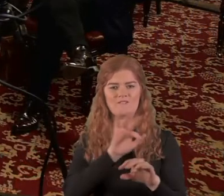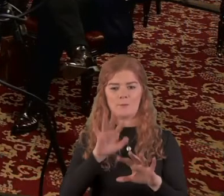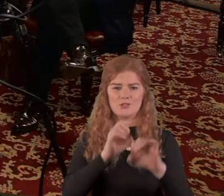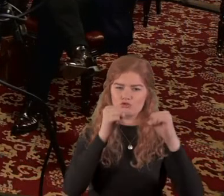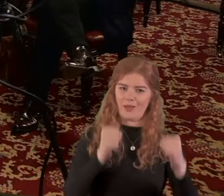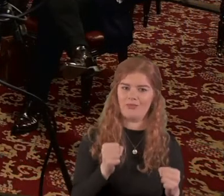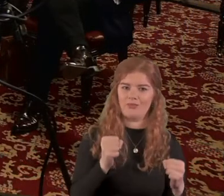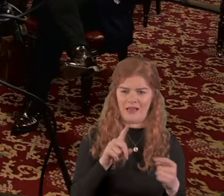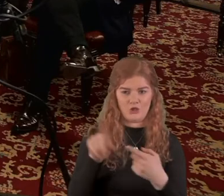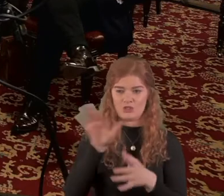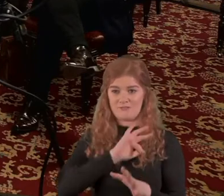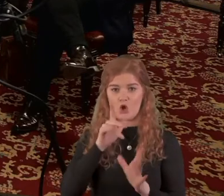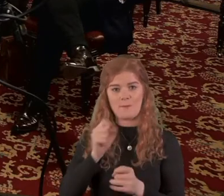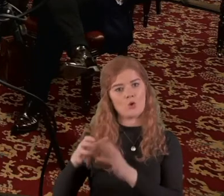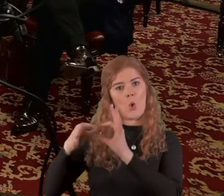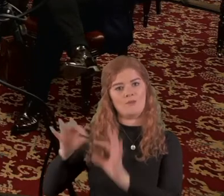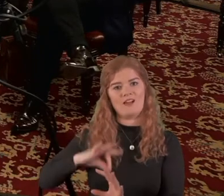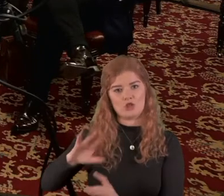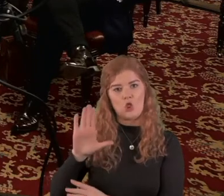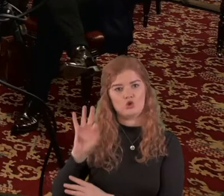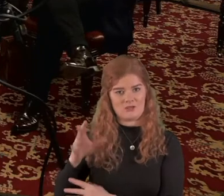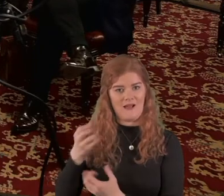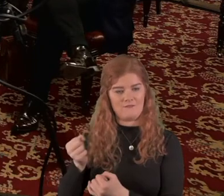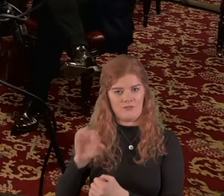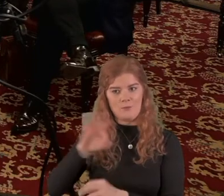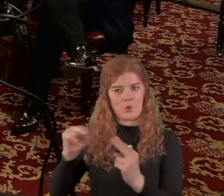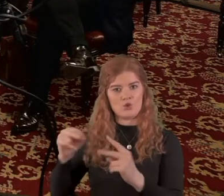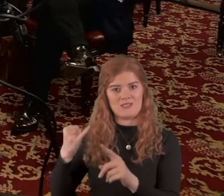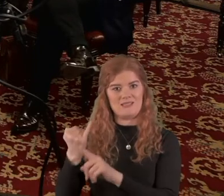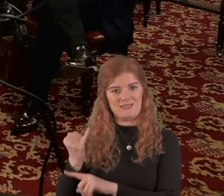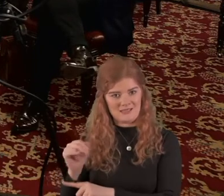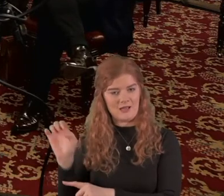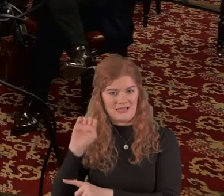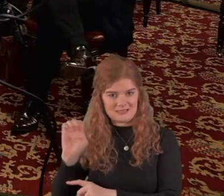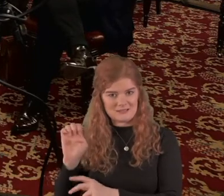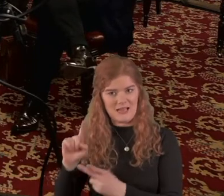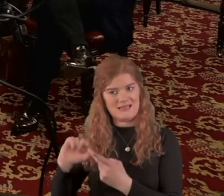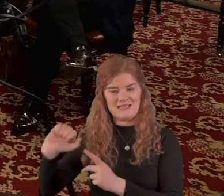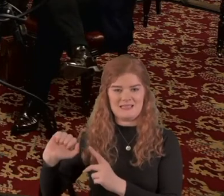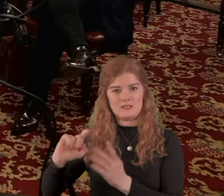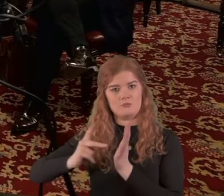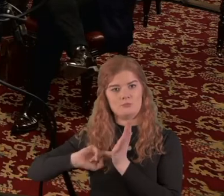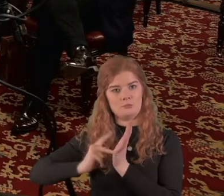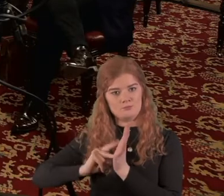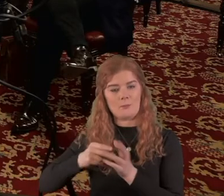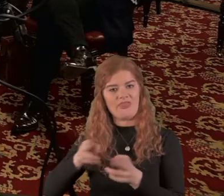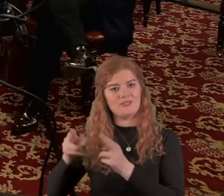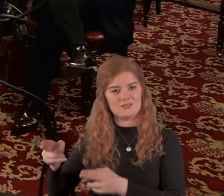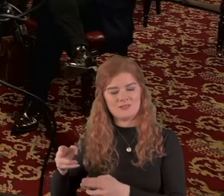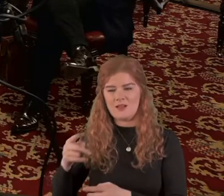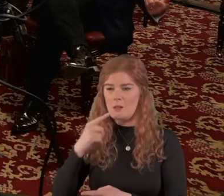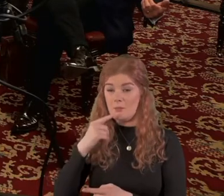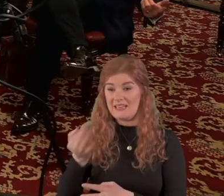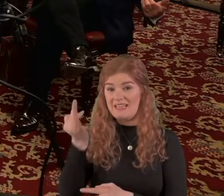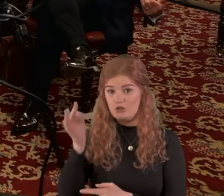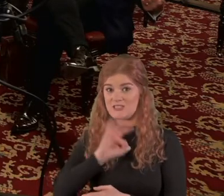and you talked about the home advantage that Lloyd George has, and you talked about his tactics. Were you to give advice to the